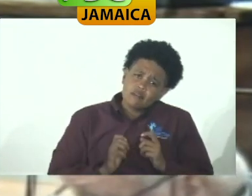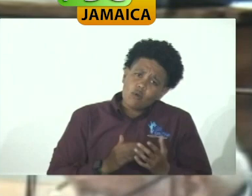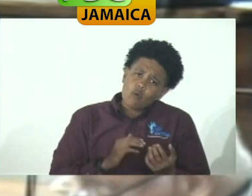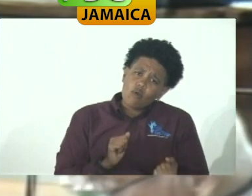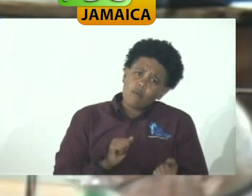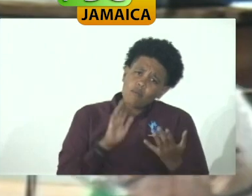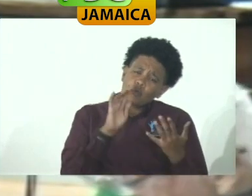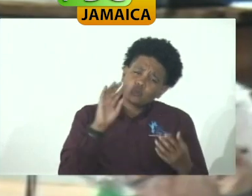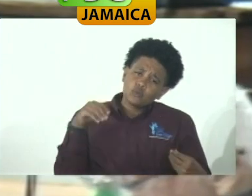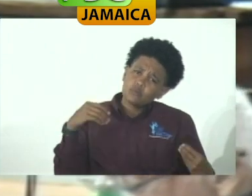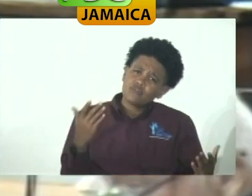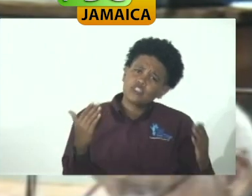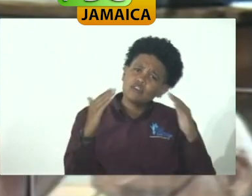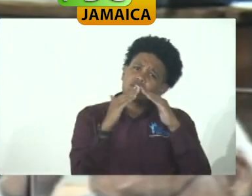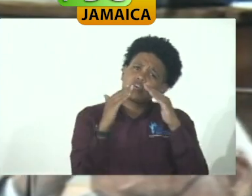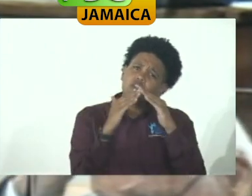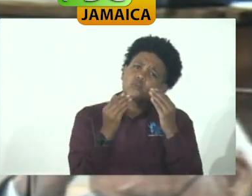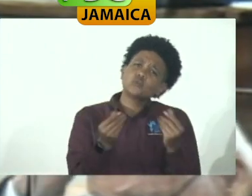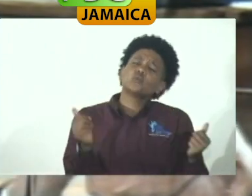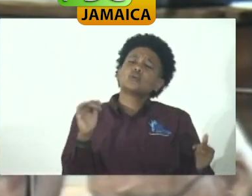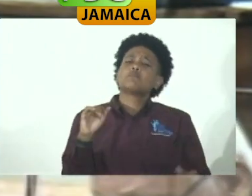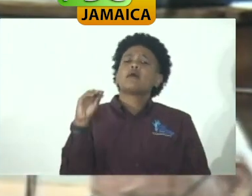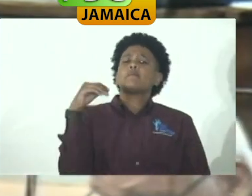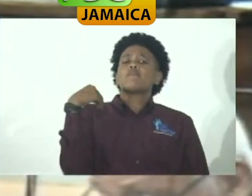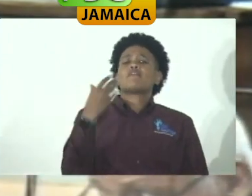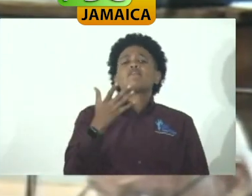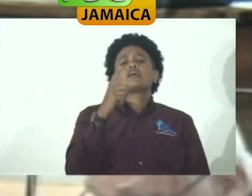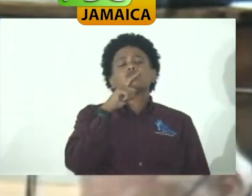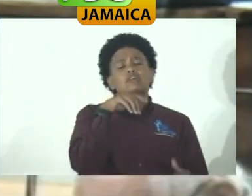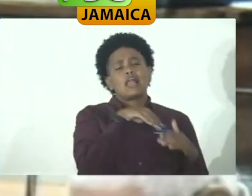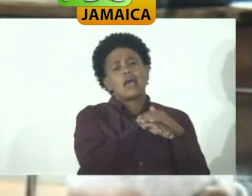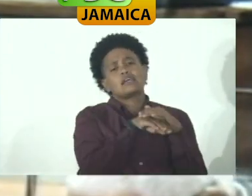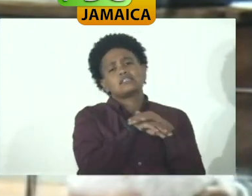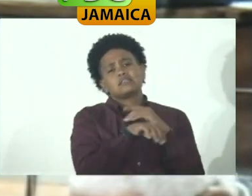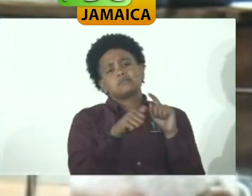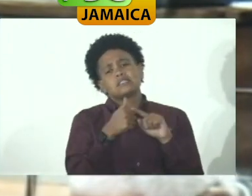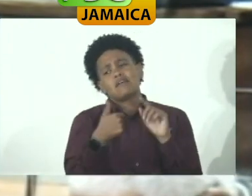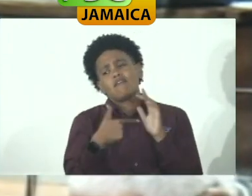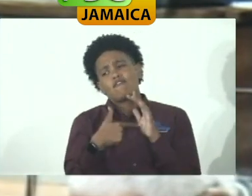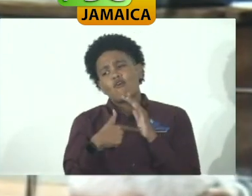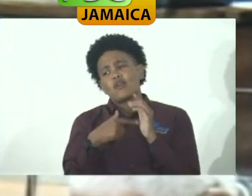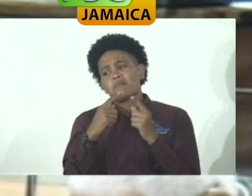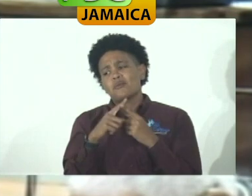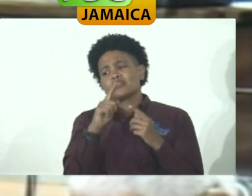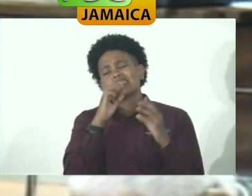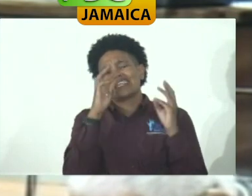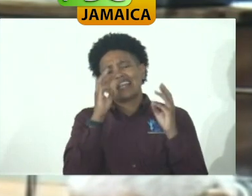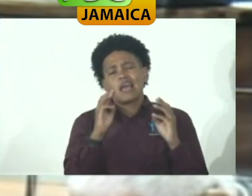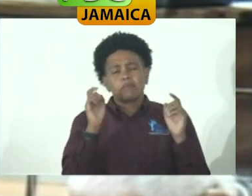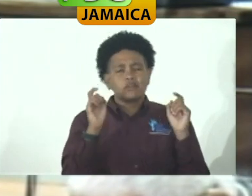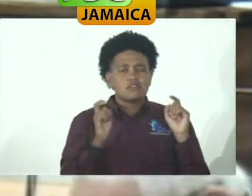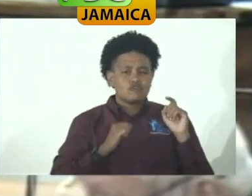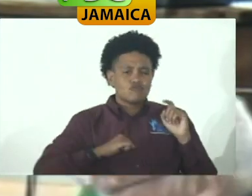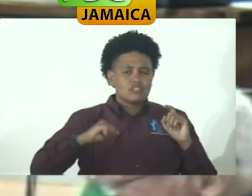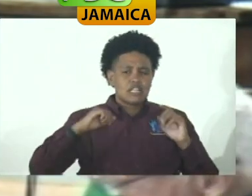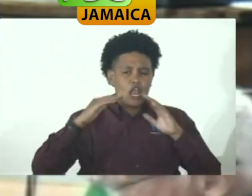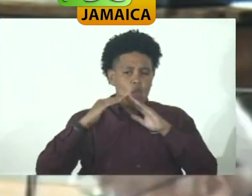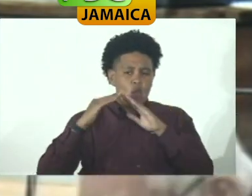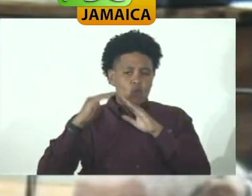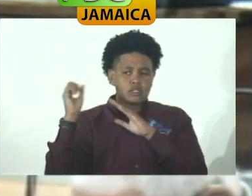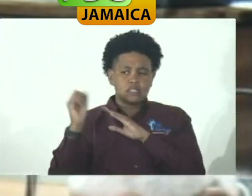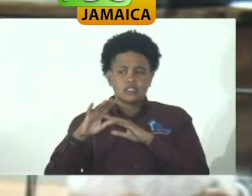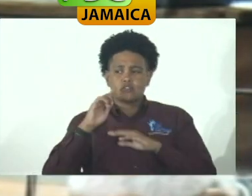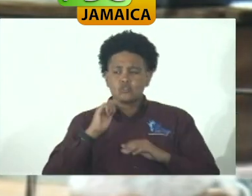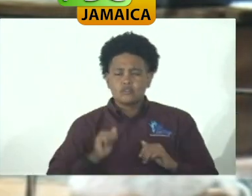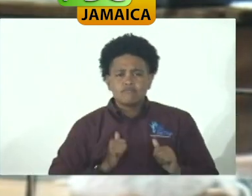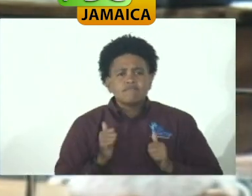provision of shelter solutions by providing accessible, affordable, and climate-resilient housing, to